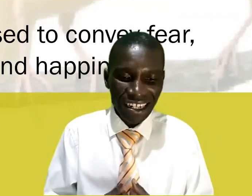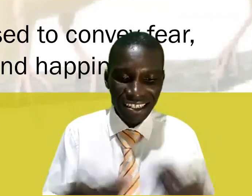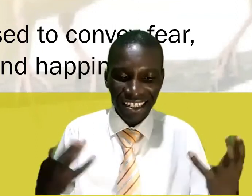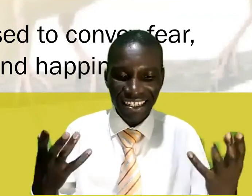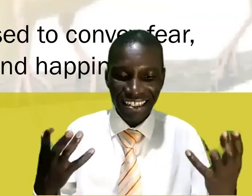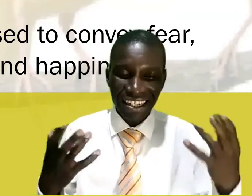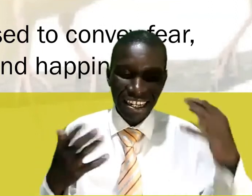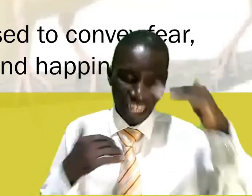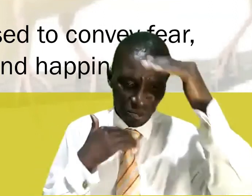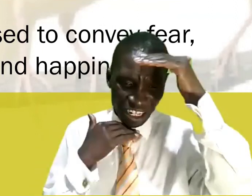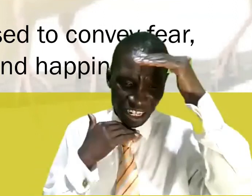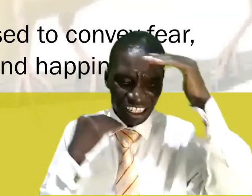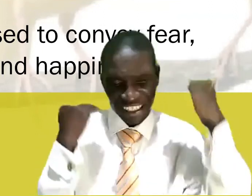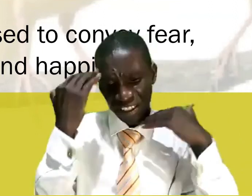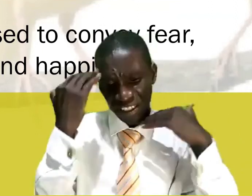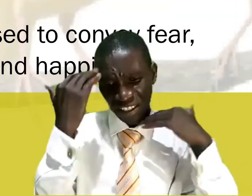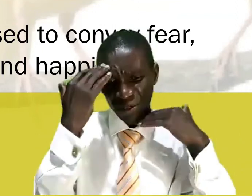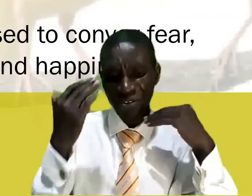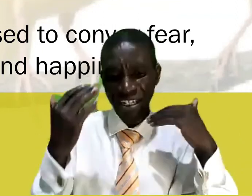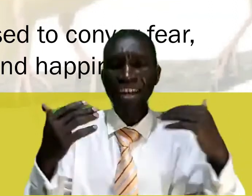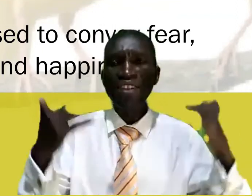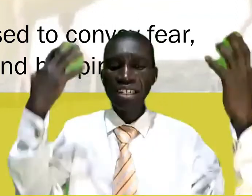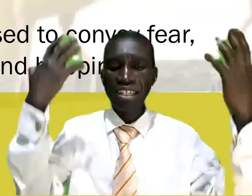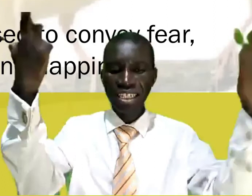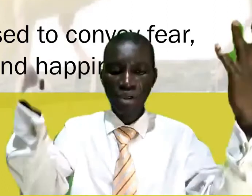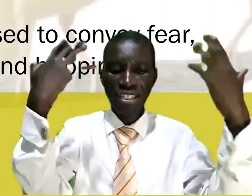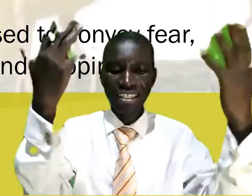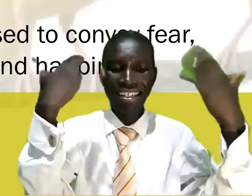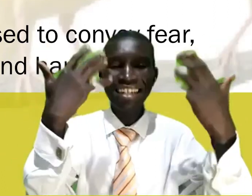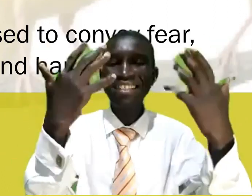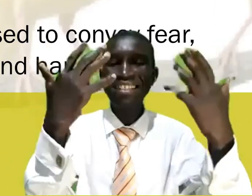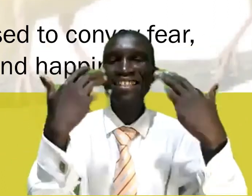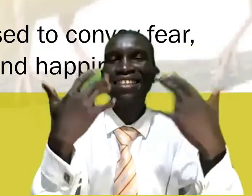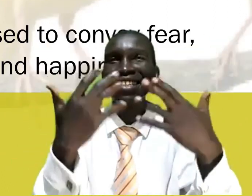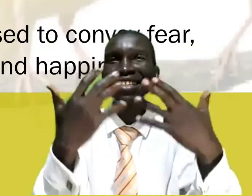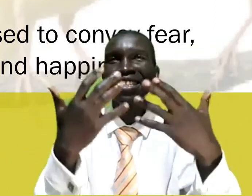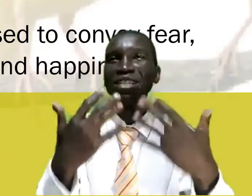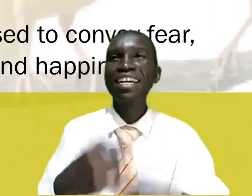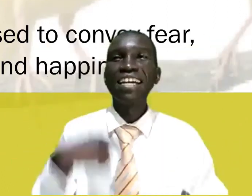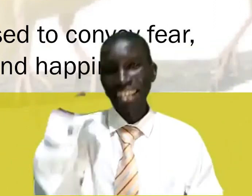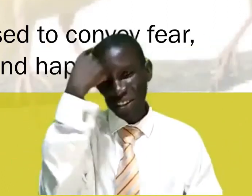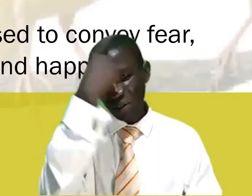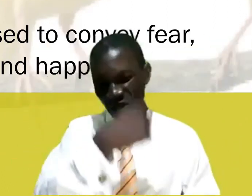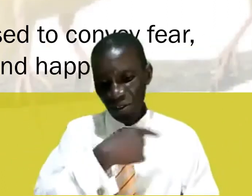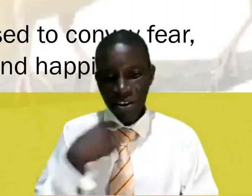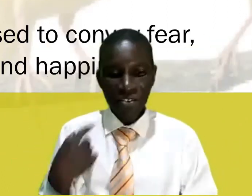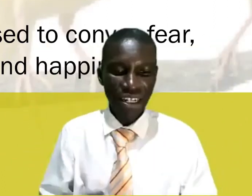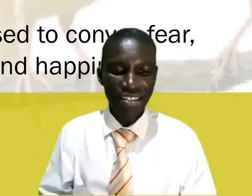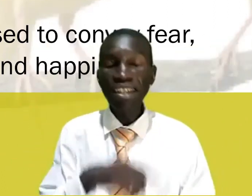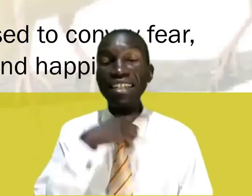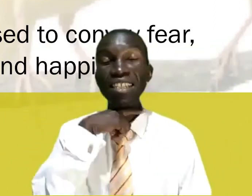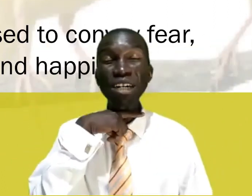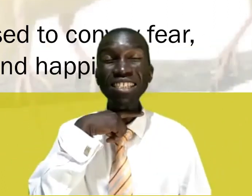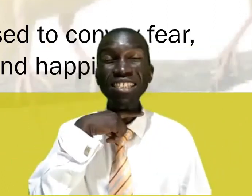anger, sadness, happiness, just using your face. Forget about the hands at this moment and use your